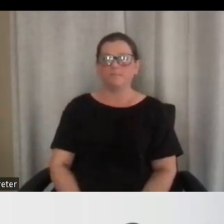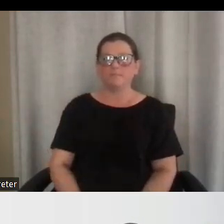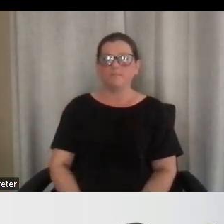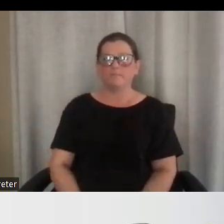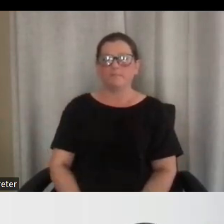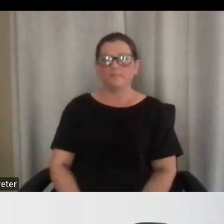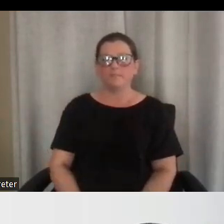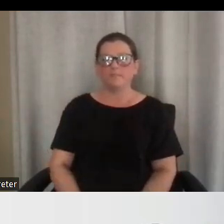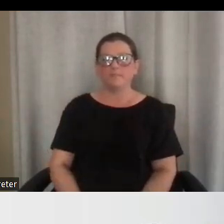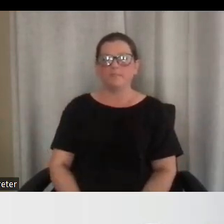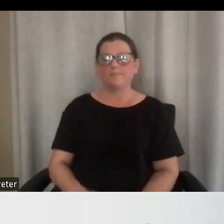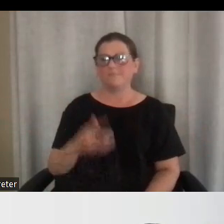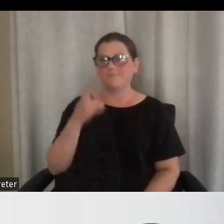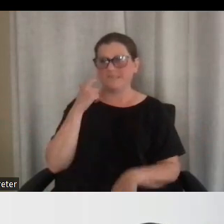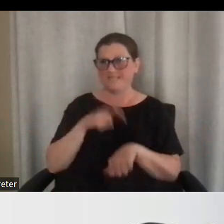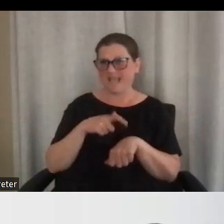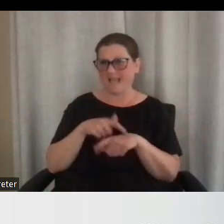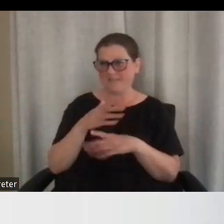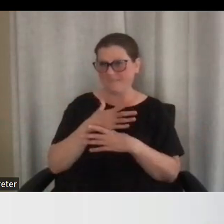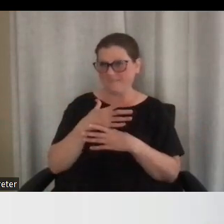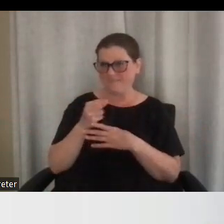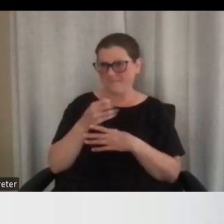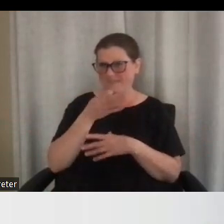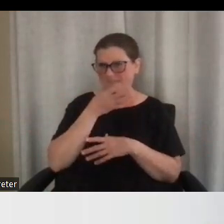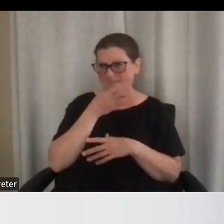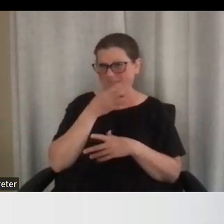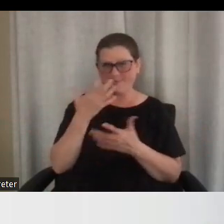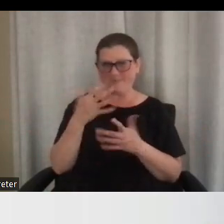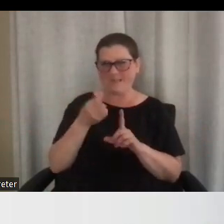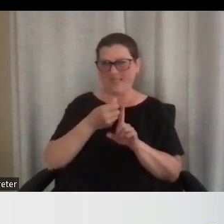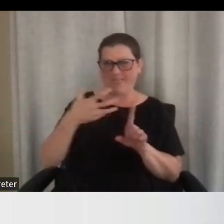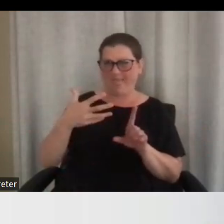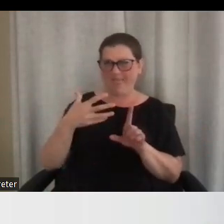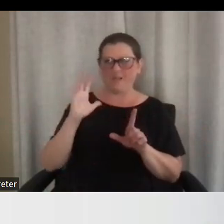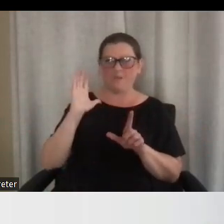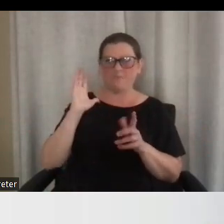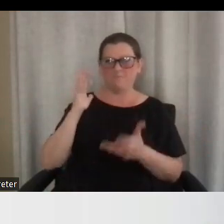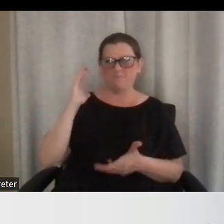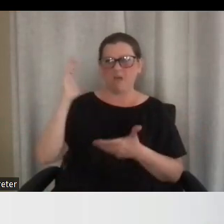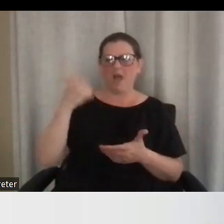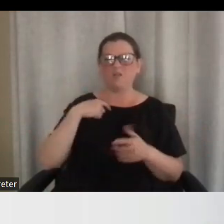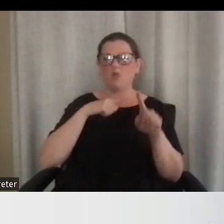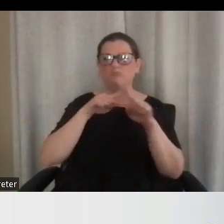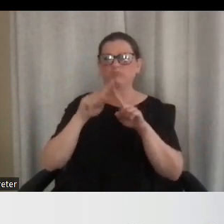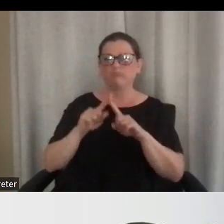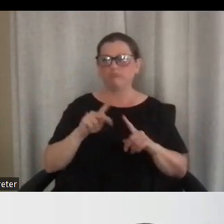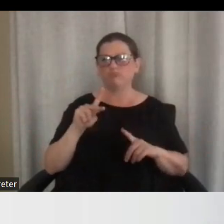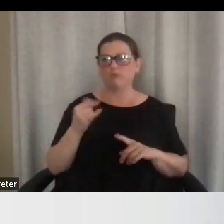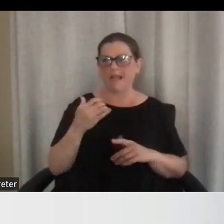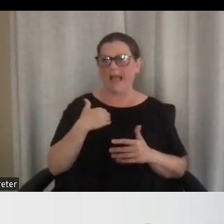And for the sake of time, I'm not going to spend a ton of time talking about these different projects we're working on, but I